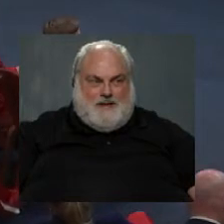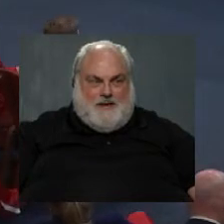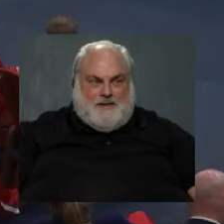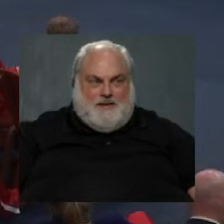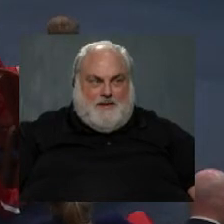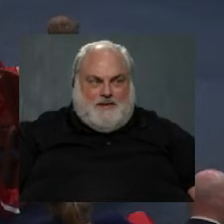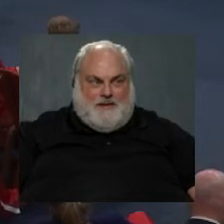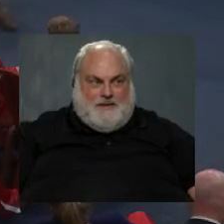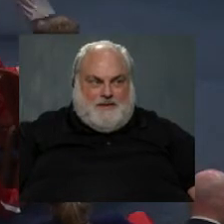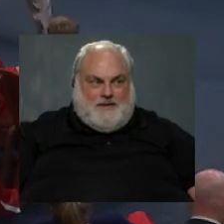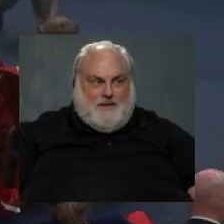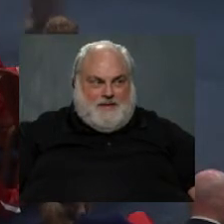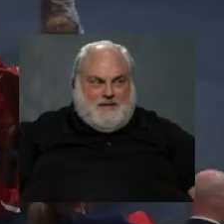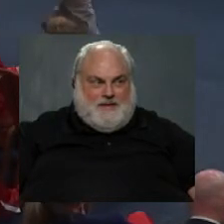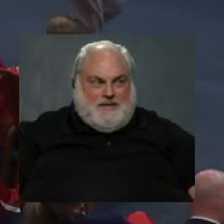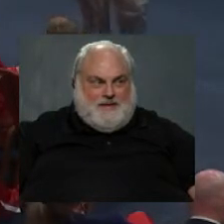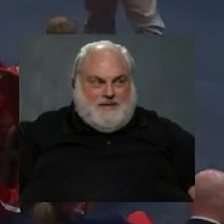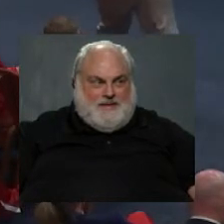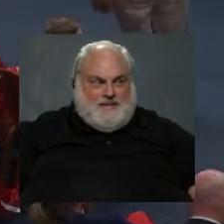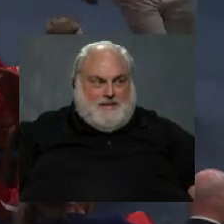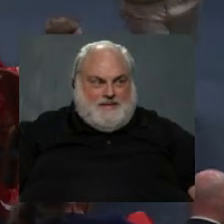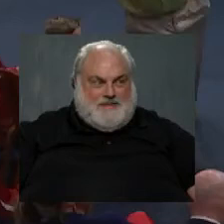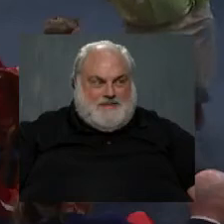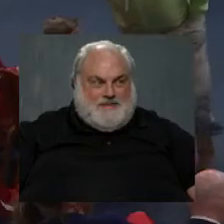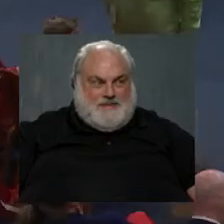Oh boy, I'm in charge tonight.